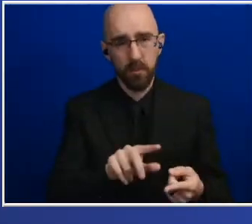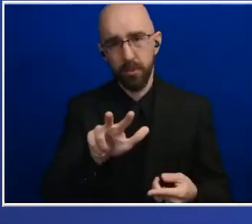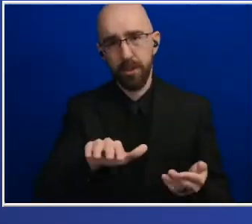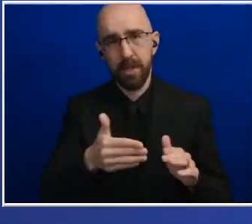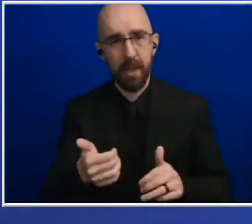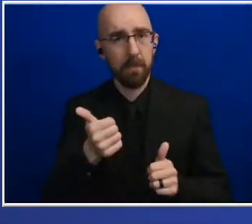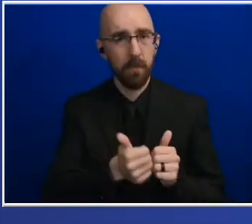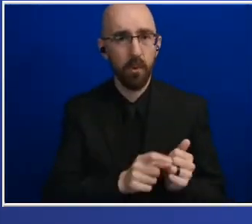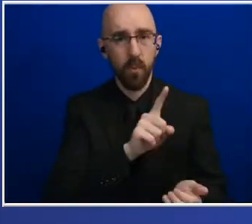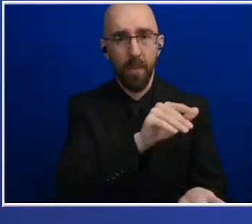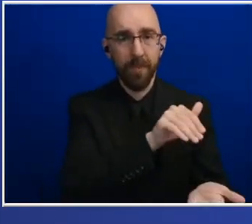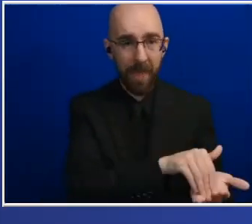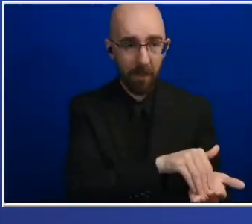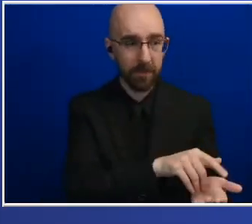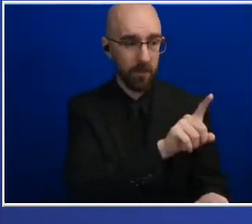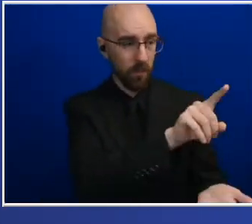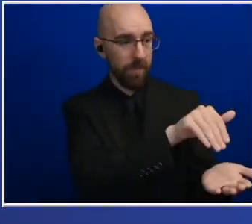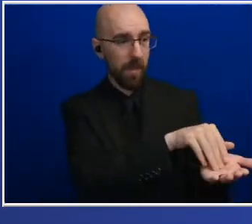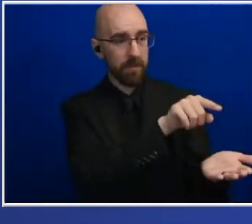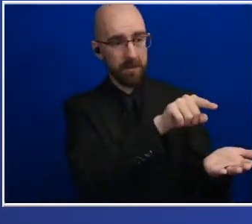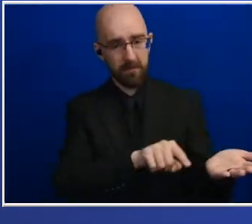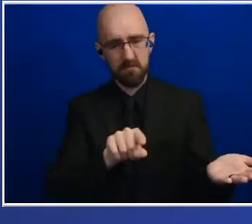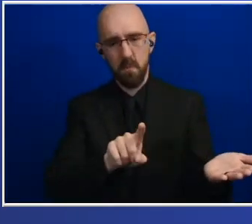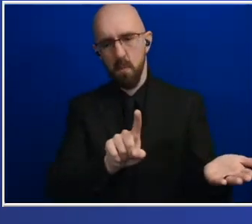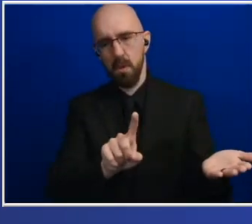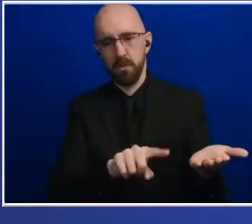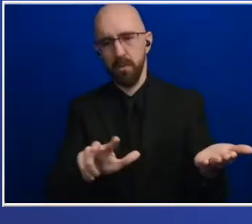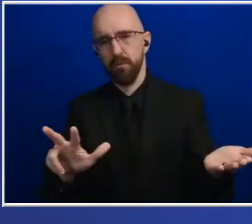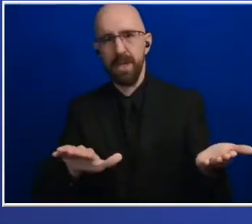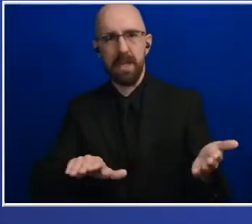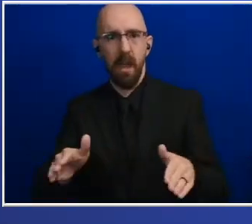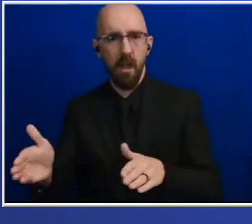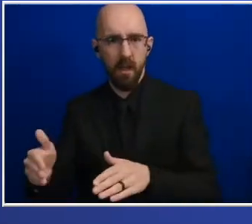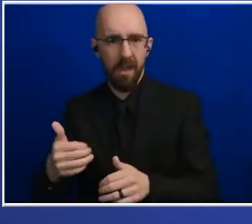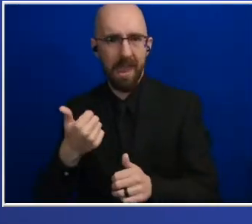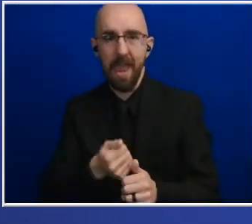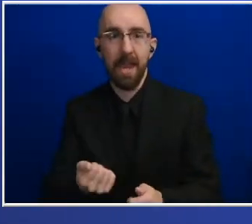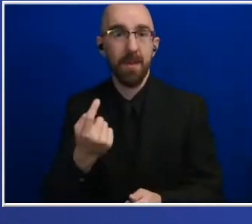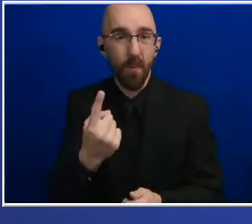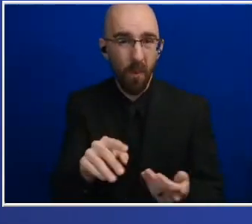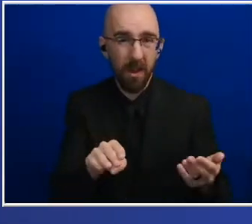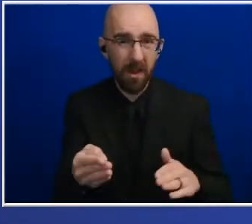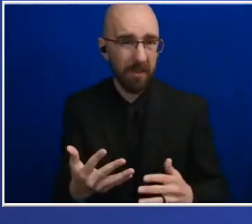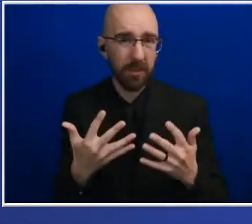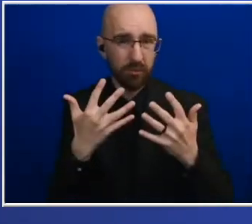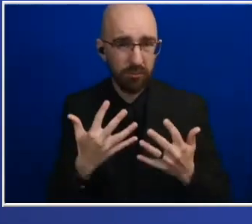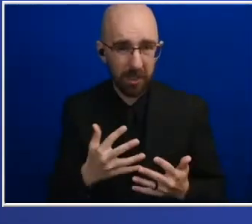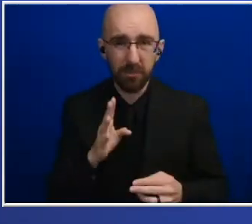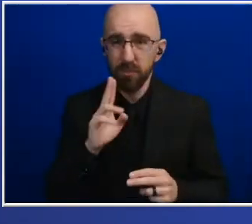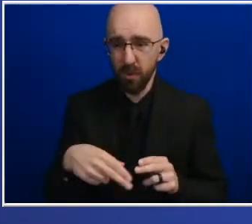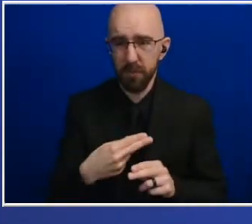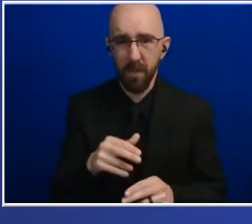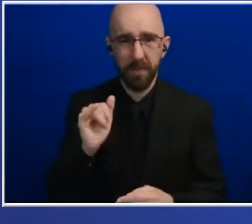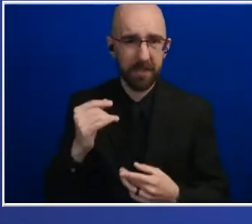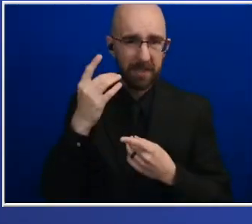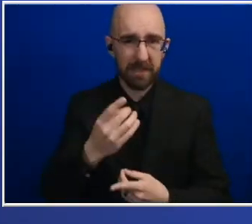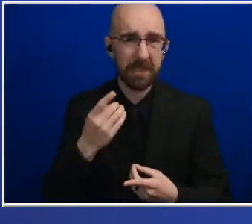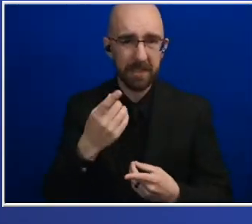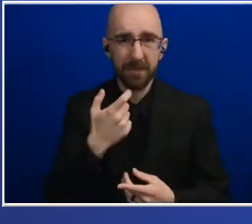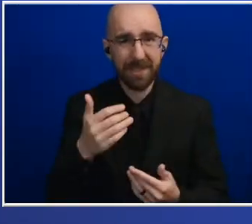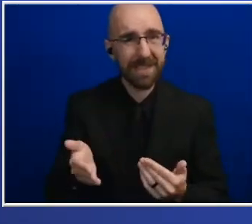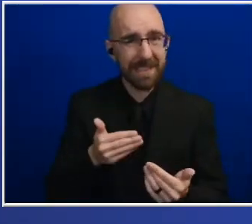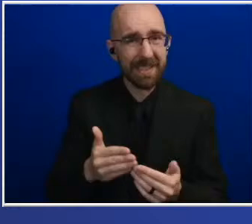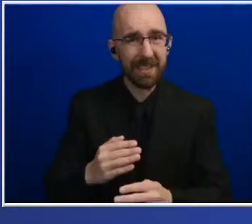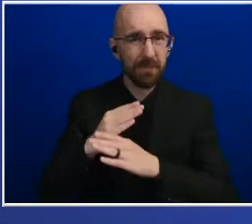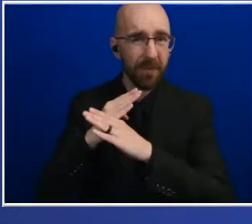So far, we have seen 3 in the United States. And any one death is tragic when we are talking about this disease, which is so easily